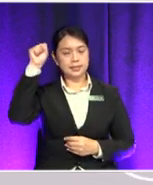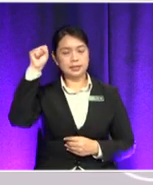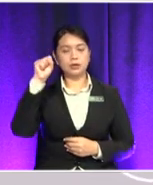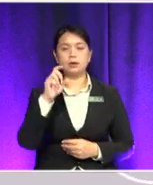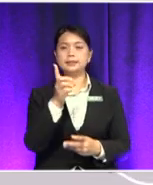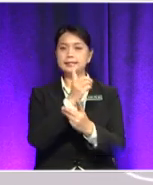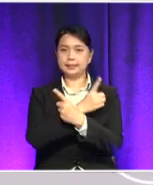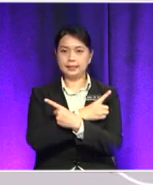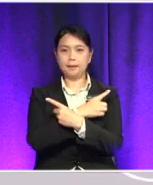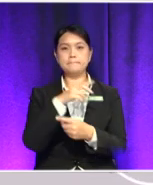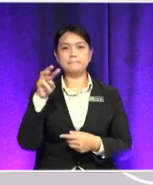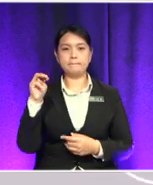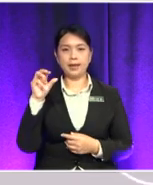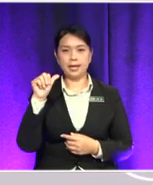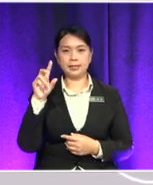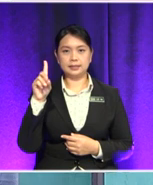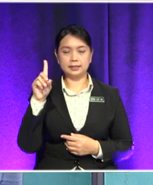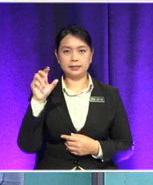write, hi my love.